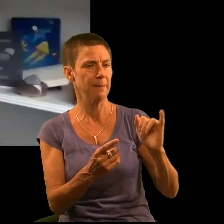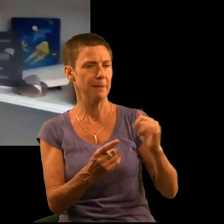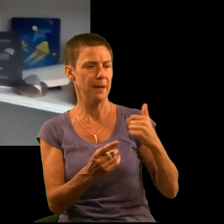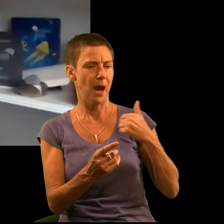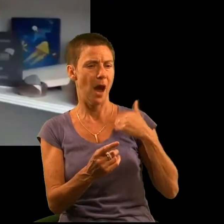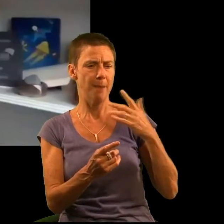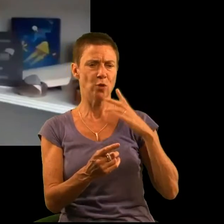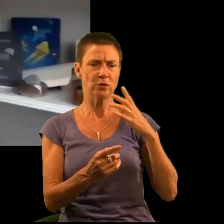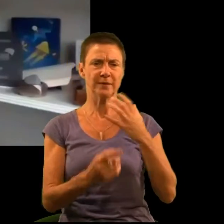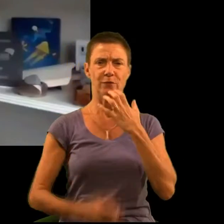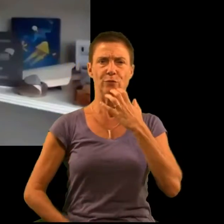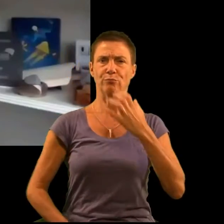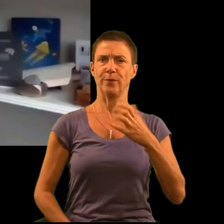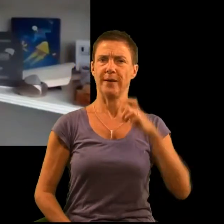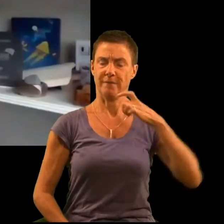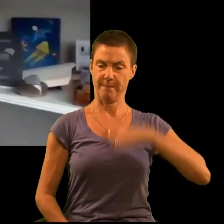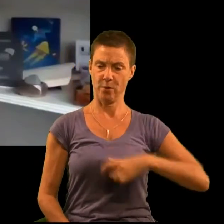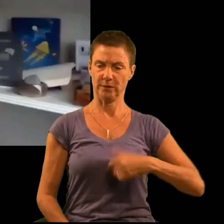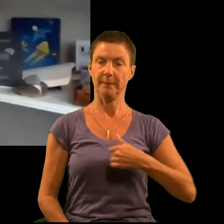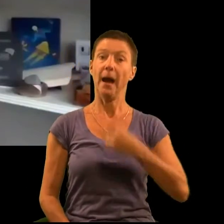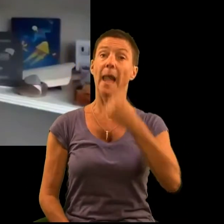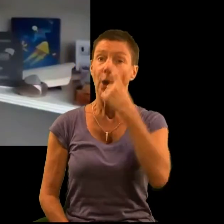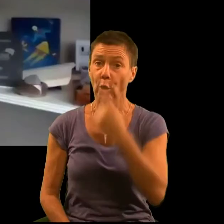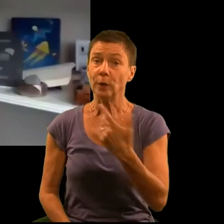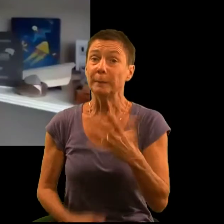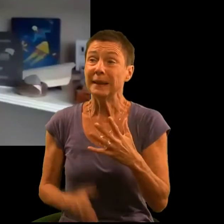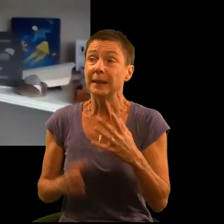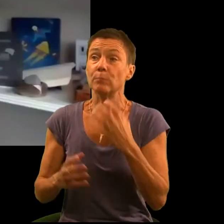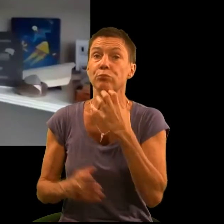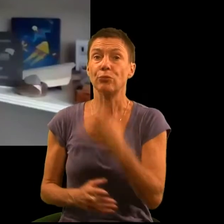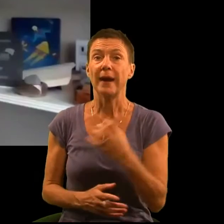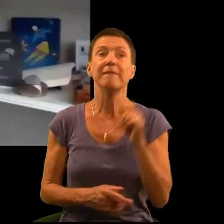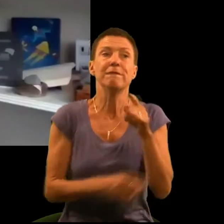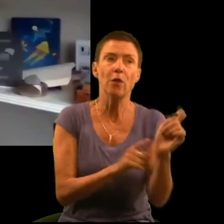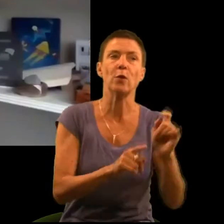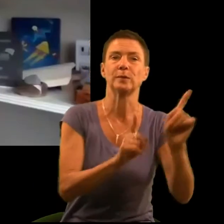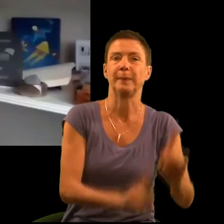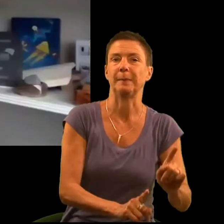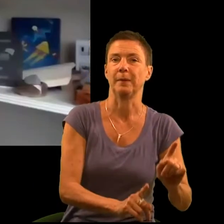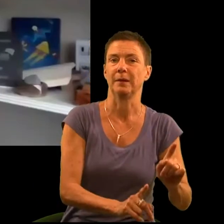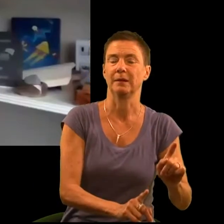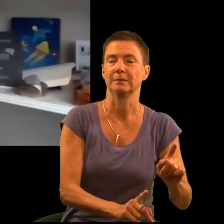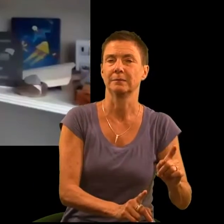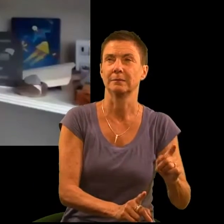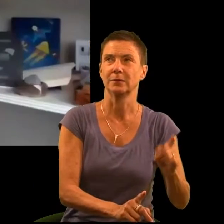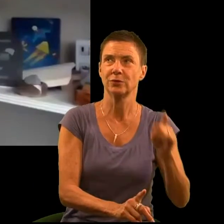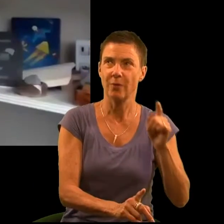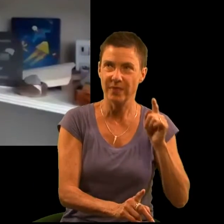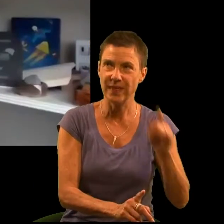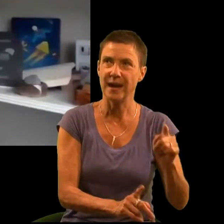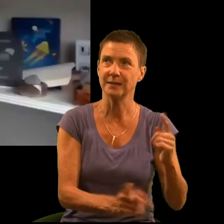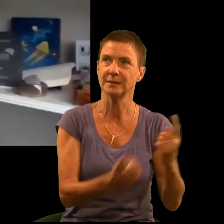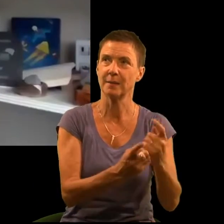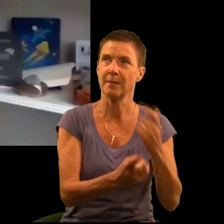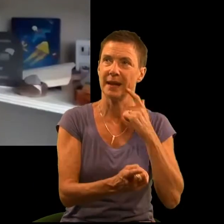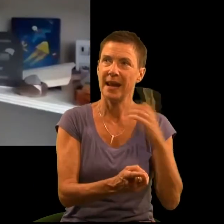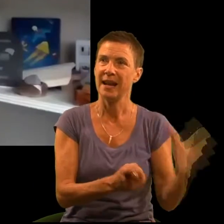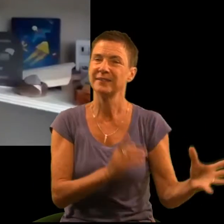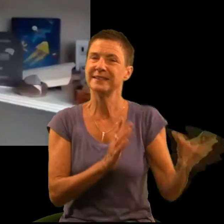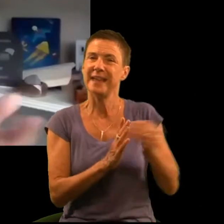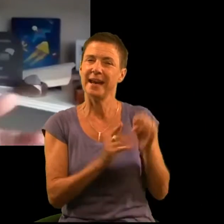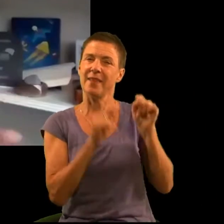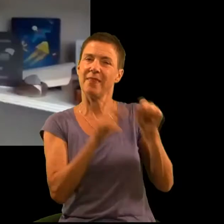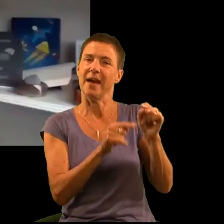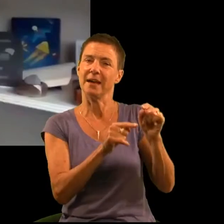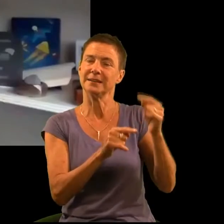traditionally brave person, I could be brave for the people I loved. And so that is a lesson that I've taken forward